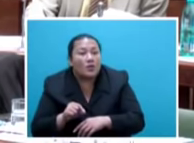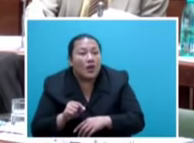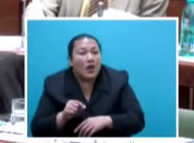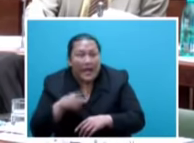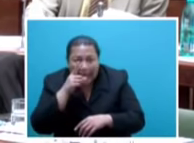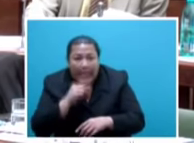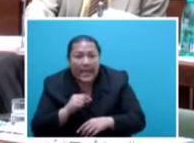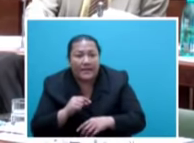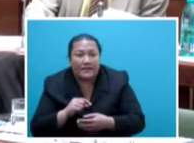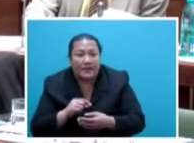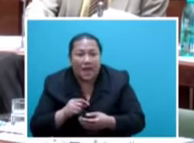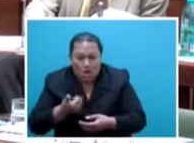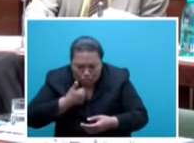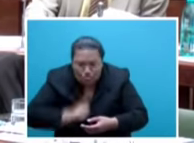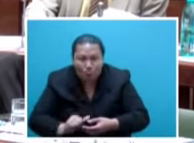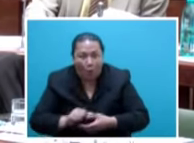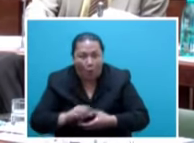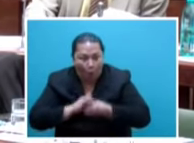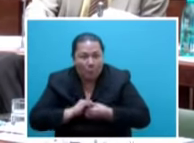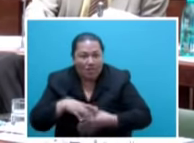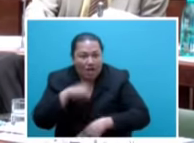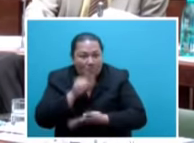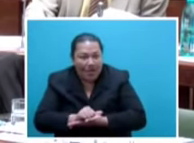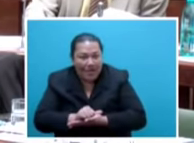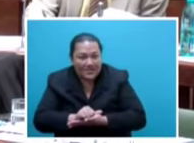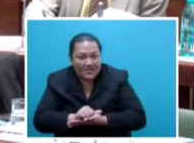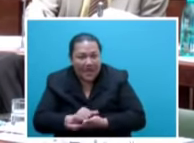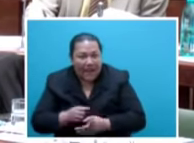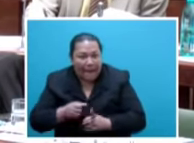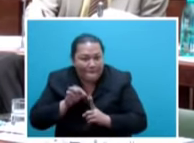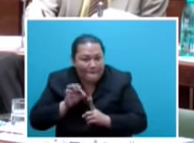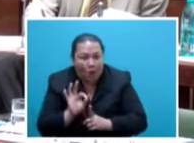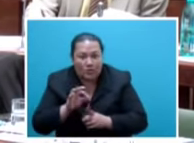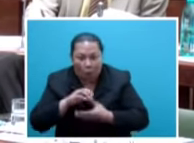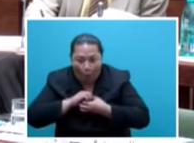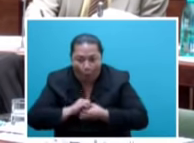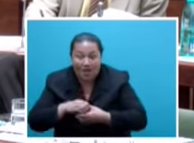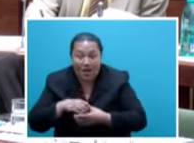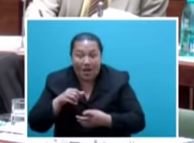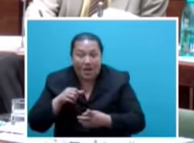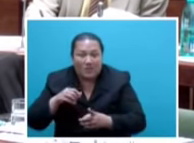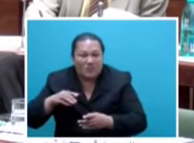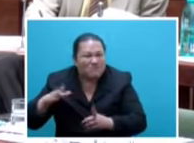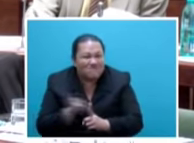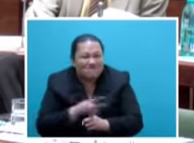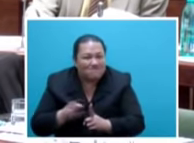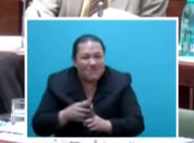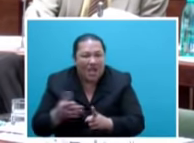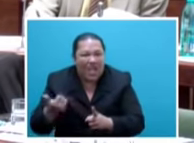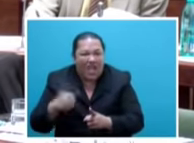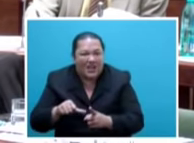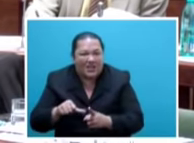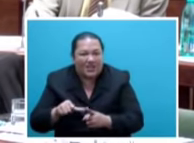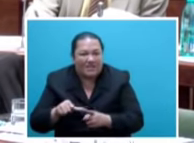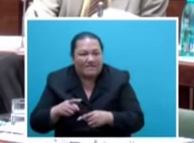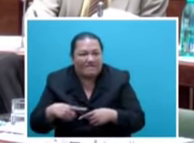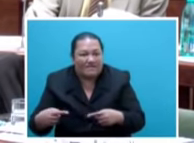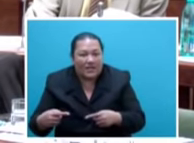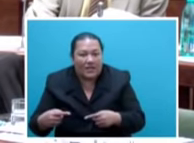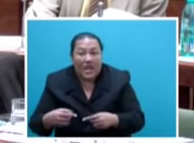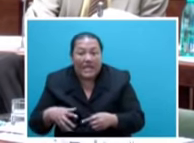between the different branches of the security forces, as witnessed in the lead-up to the 2006 coup, when the military moved to confiscate